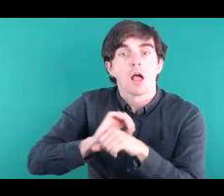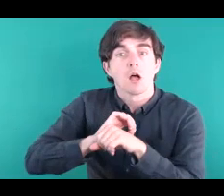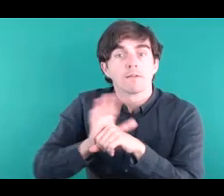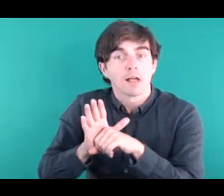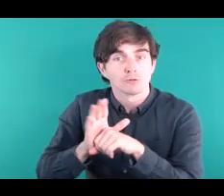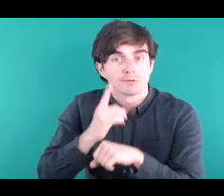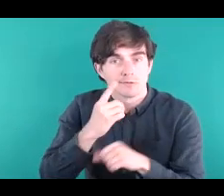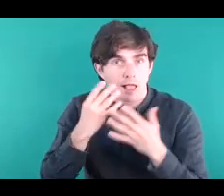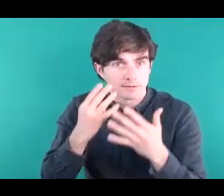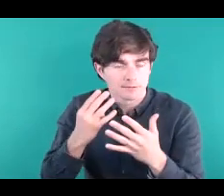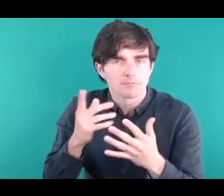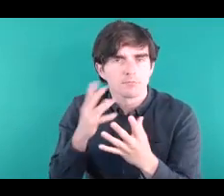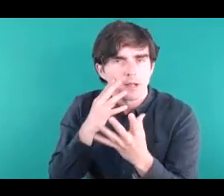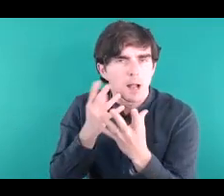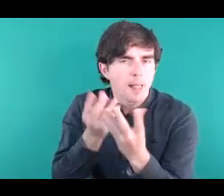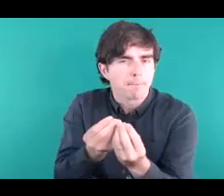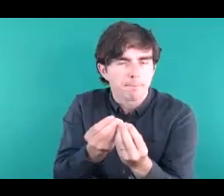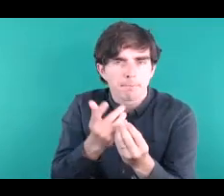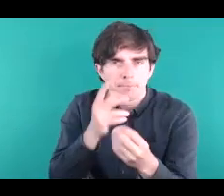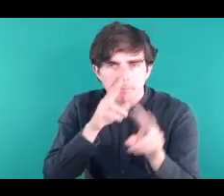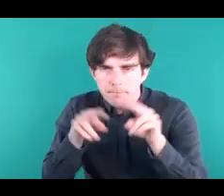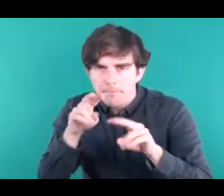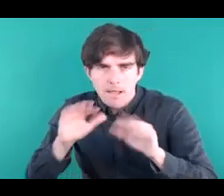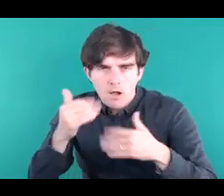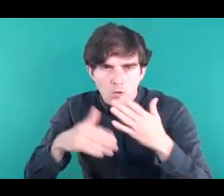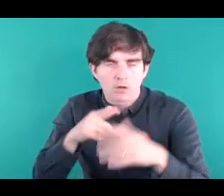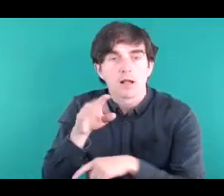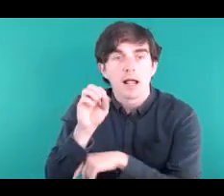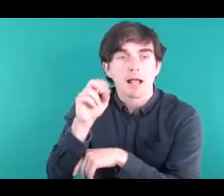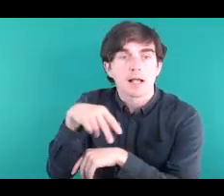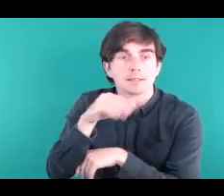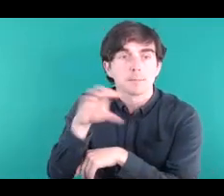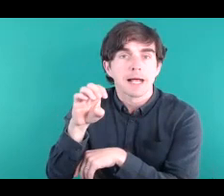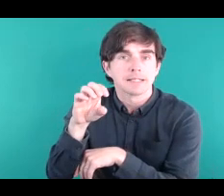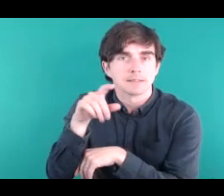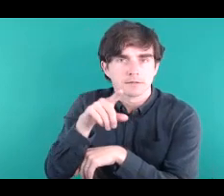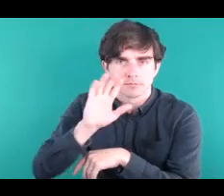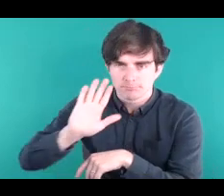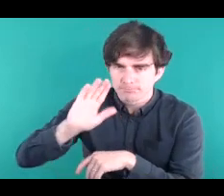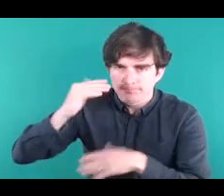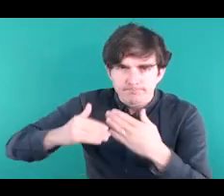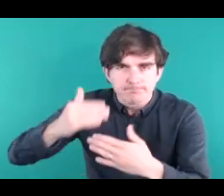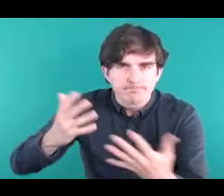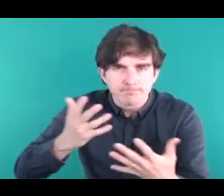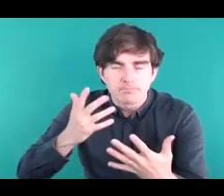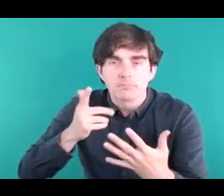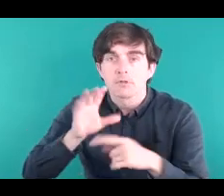the country is asking for, because sometimes people know they want support, but they're not quite sure what that